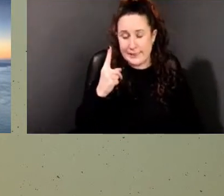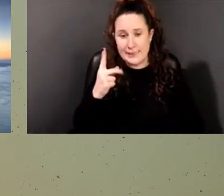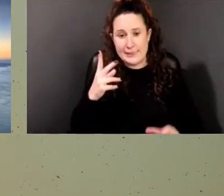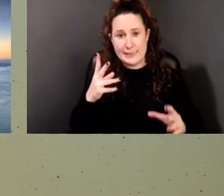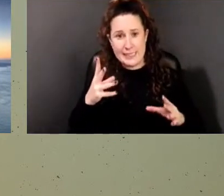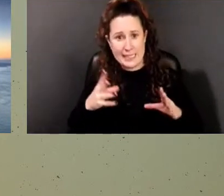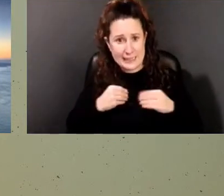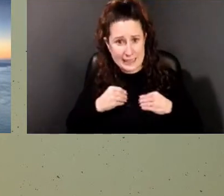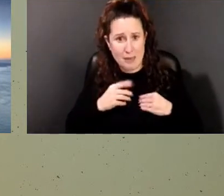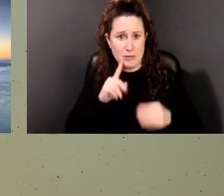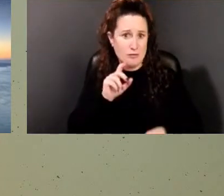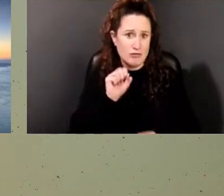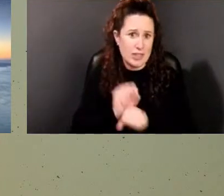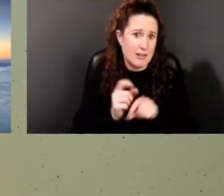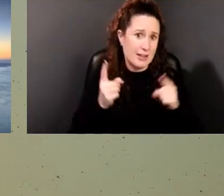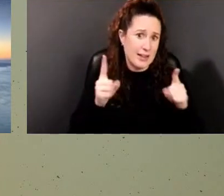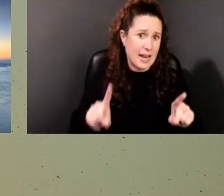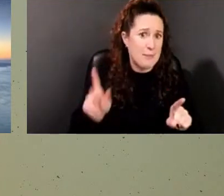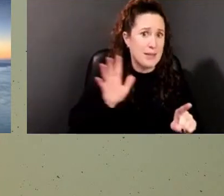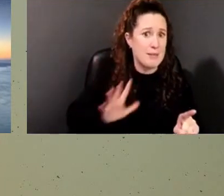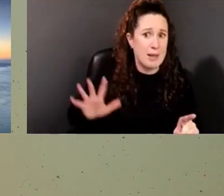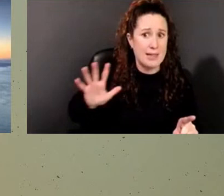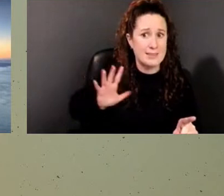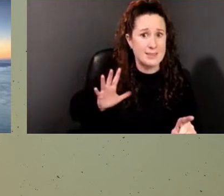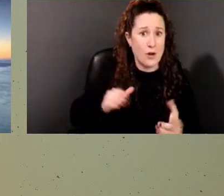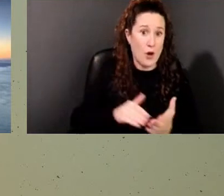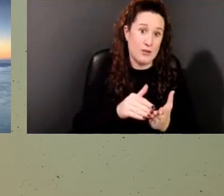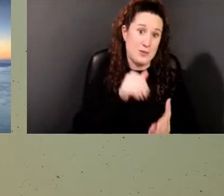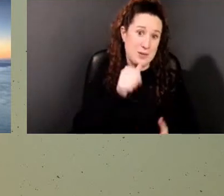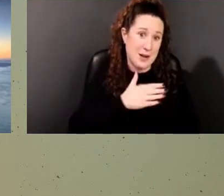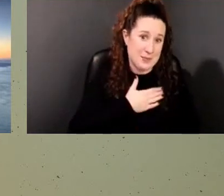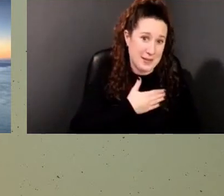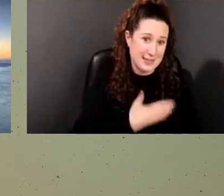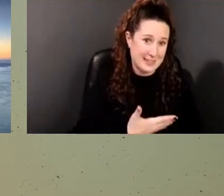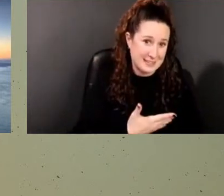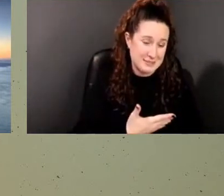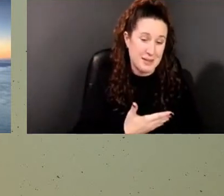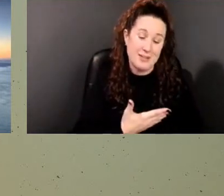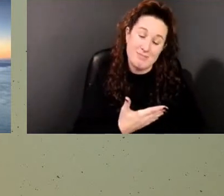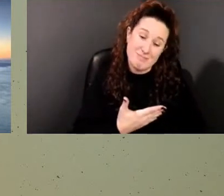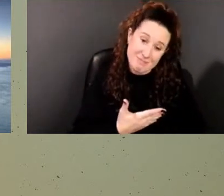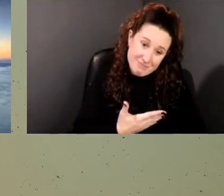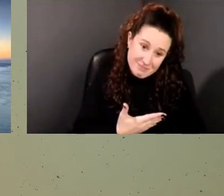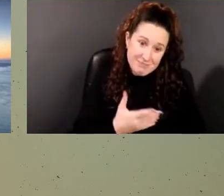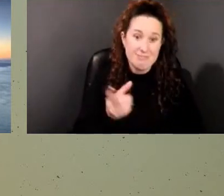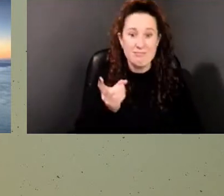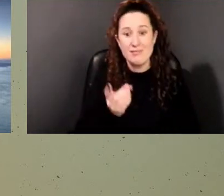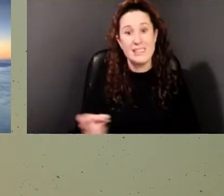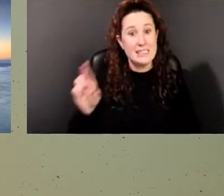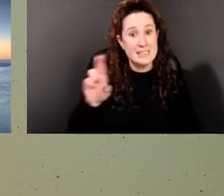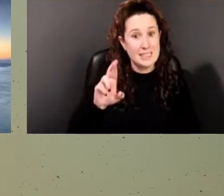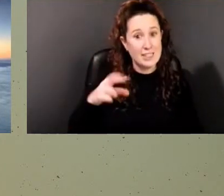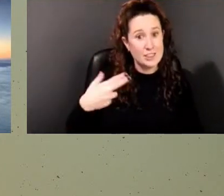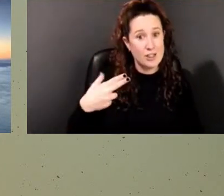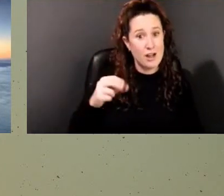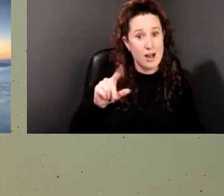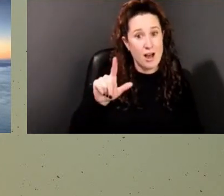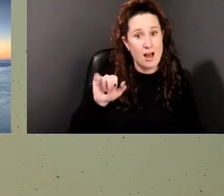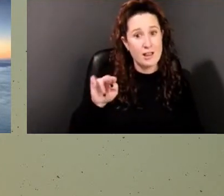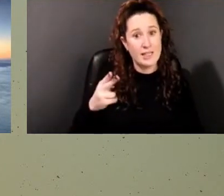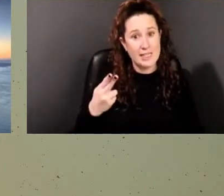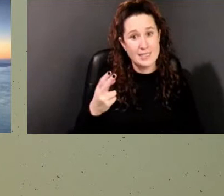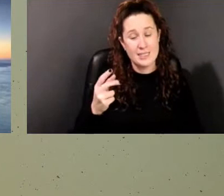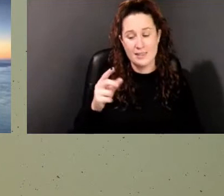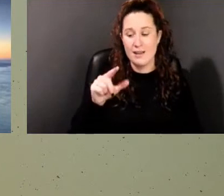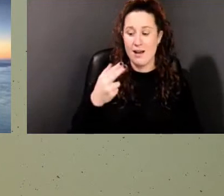often willing to do. Dr. Hollingsworth, you have been co-chair and our co-chair of the